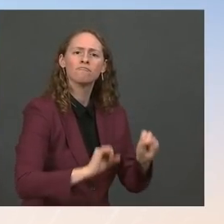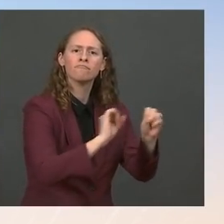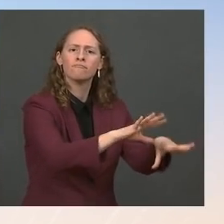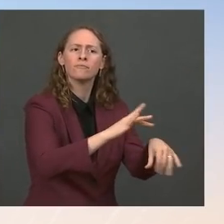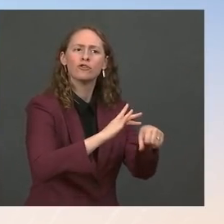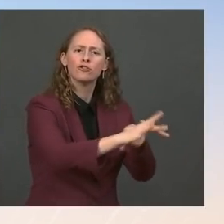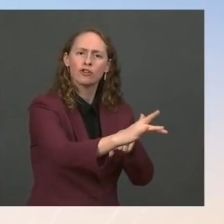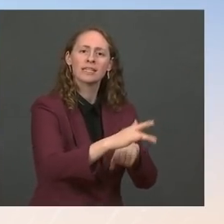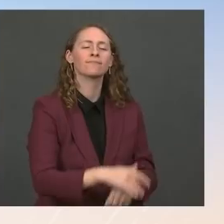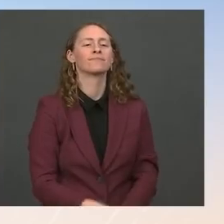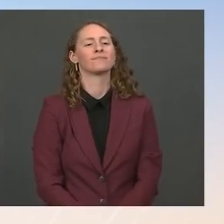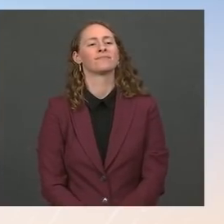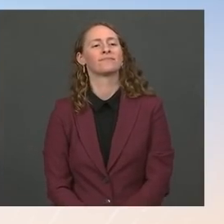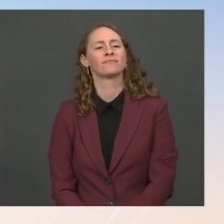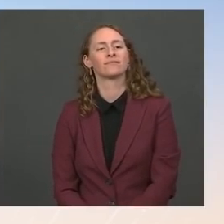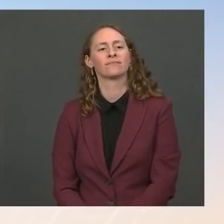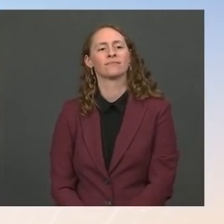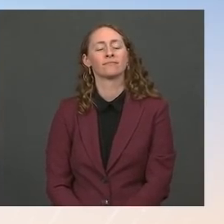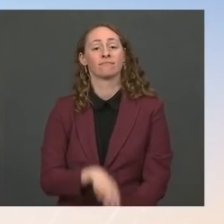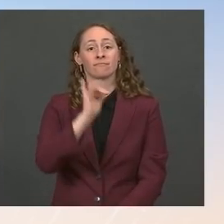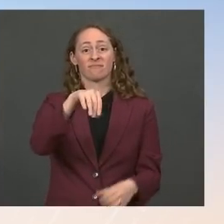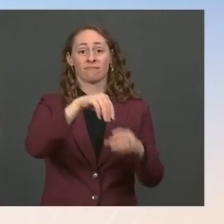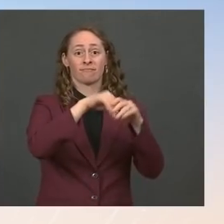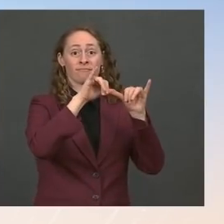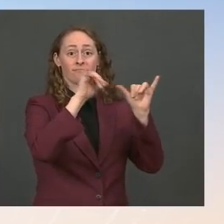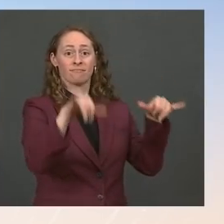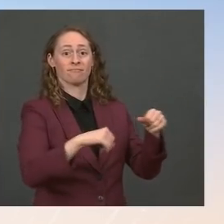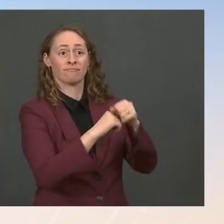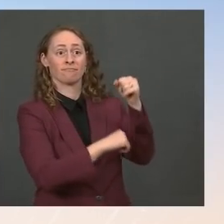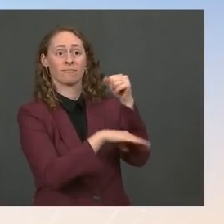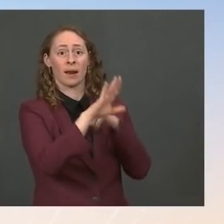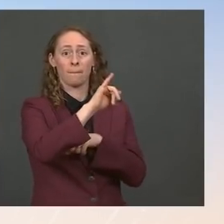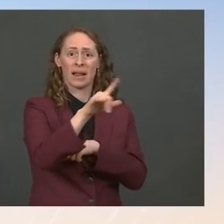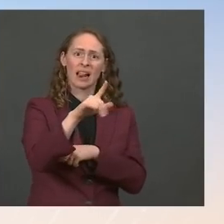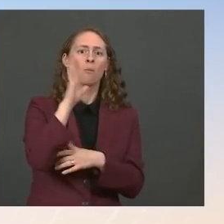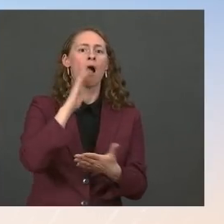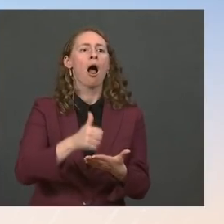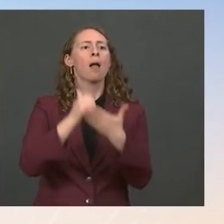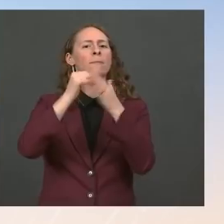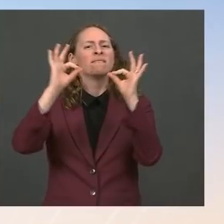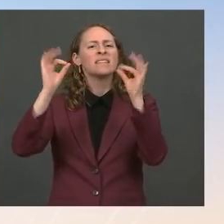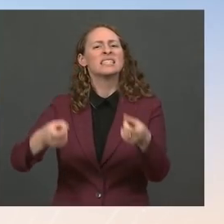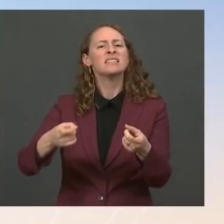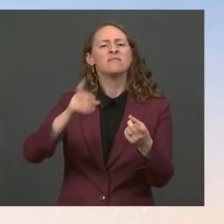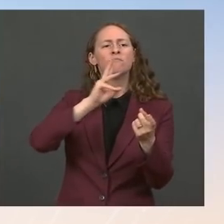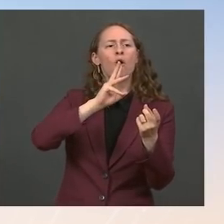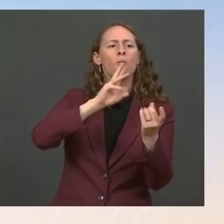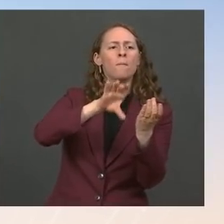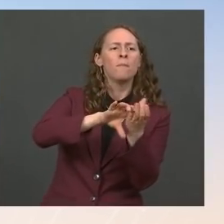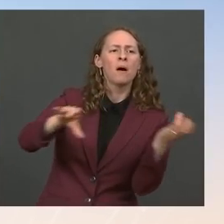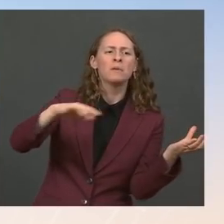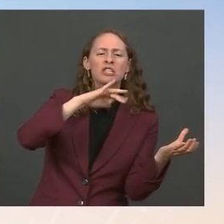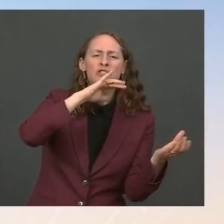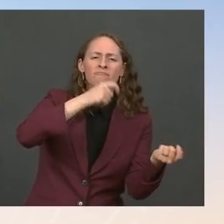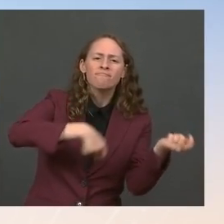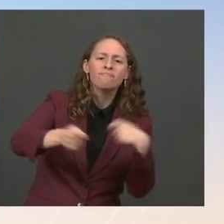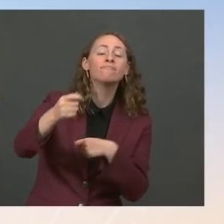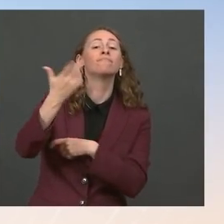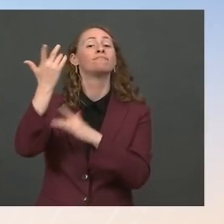our country, replace lead water pipes, expand access to high-speed internet, invest in climate resilience, and create good-paying union